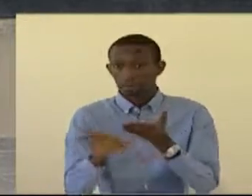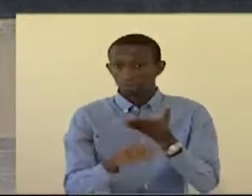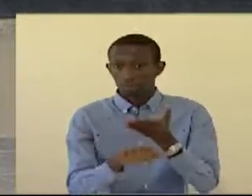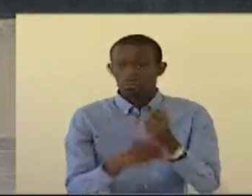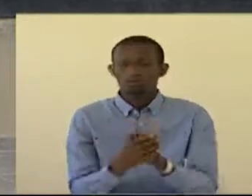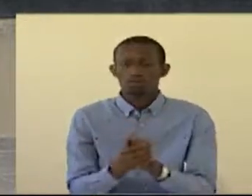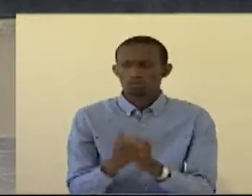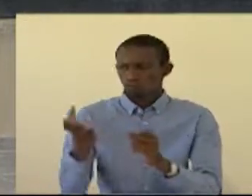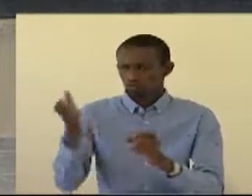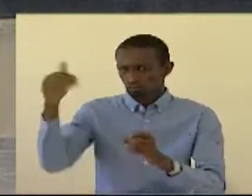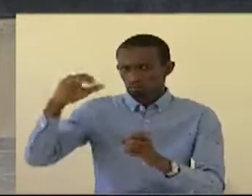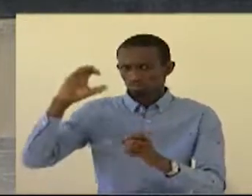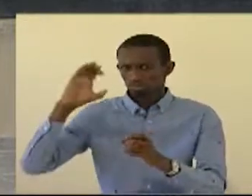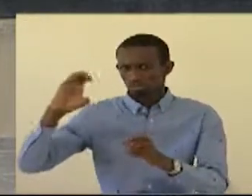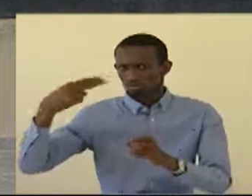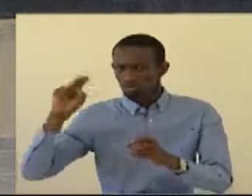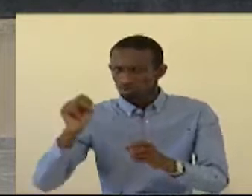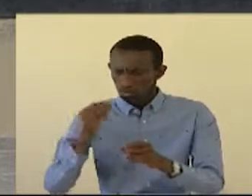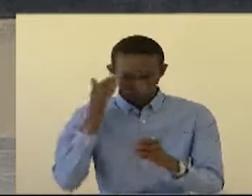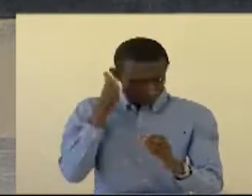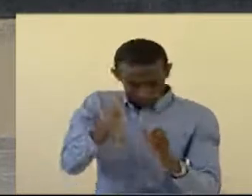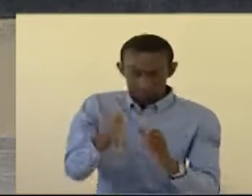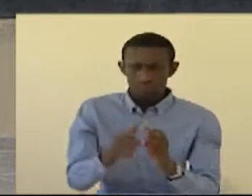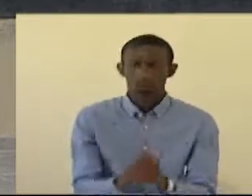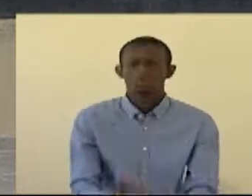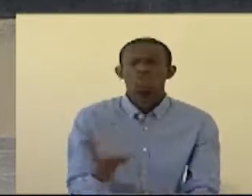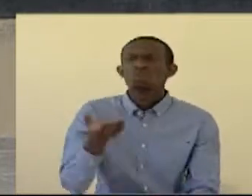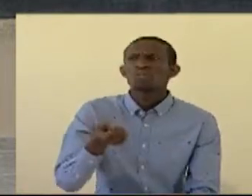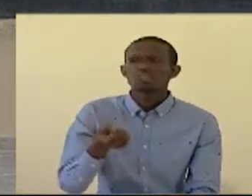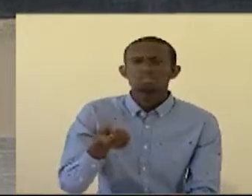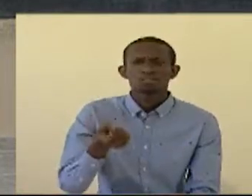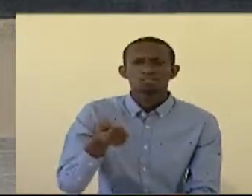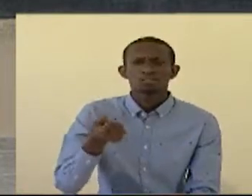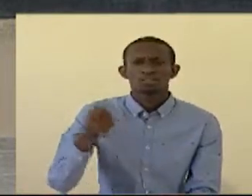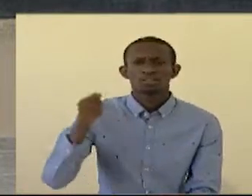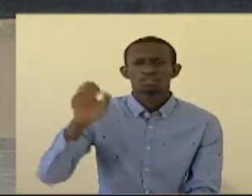ions can increase. So we have ethanol, which is